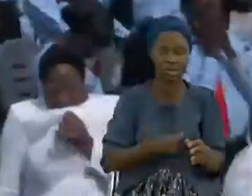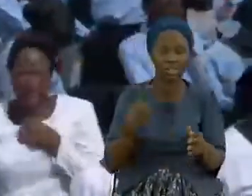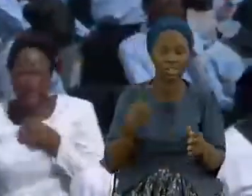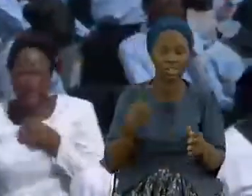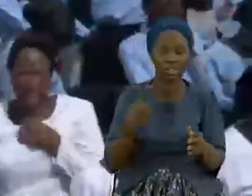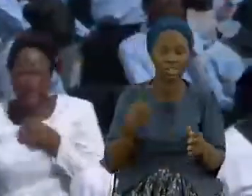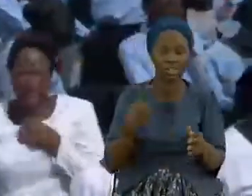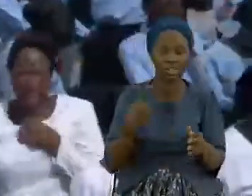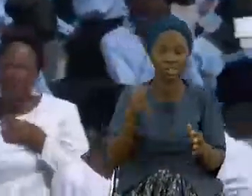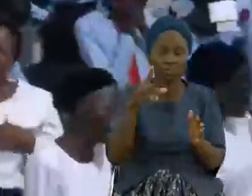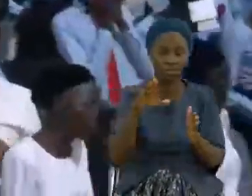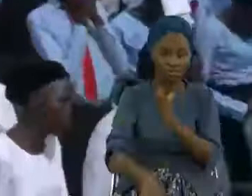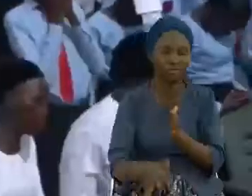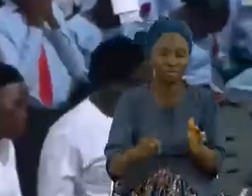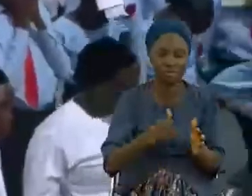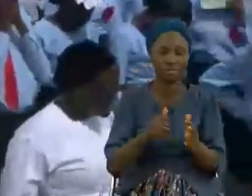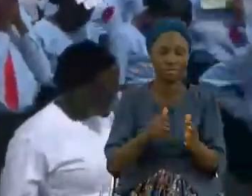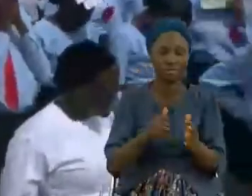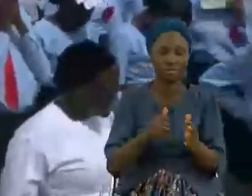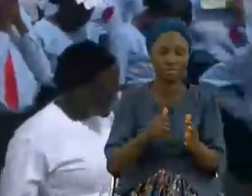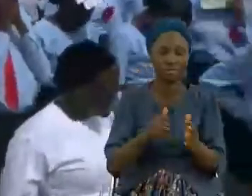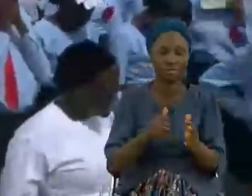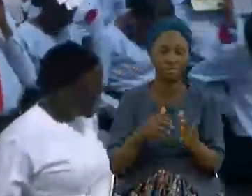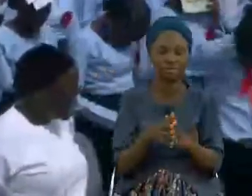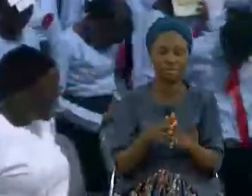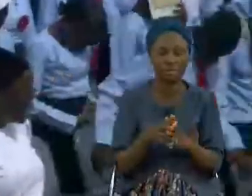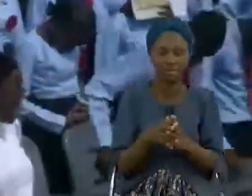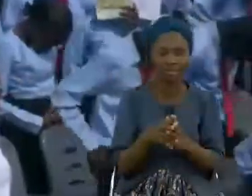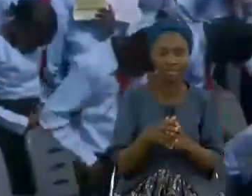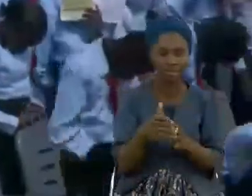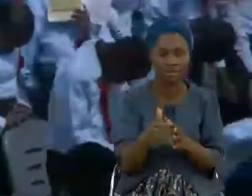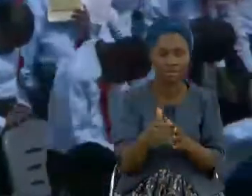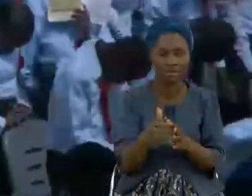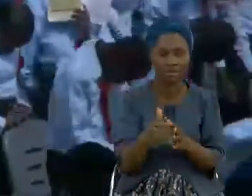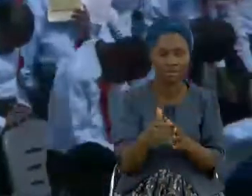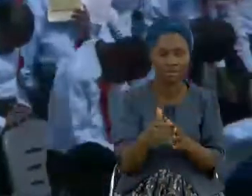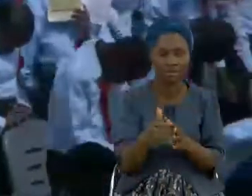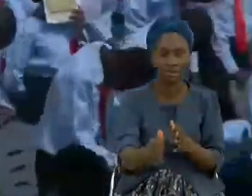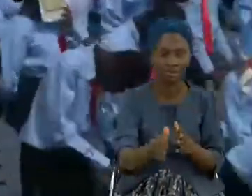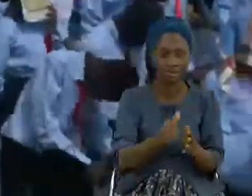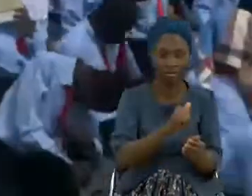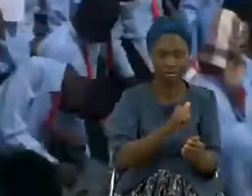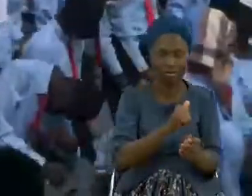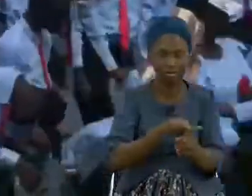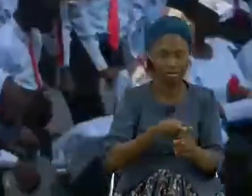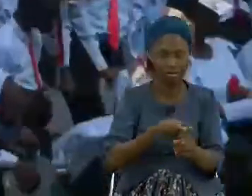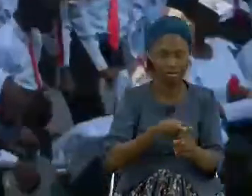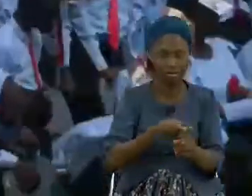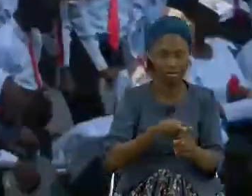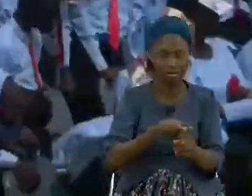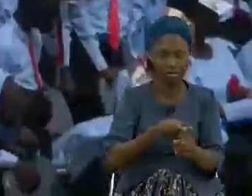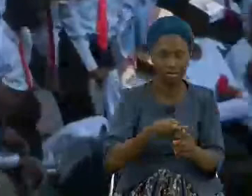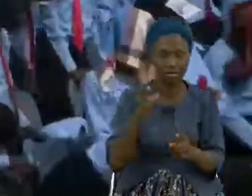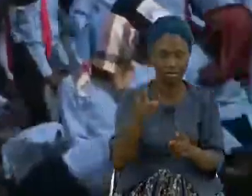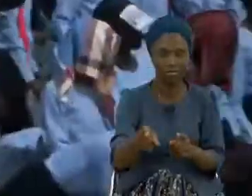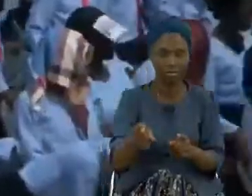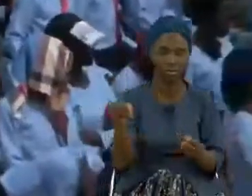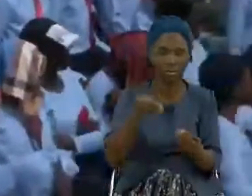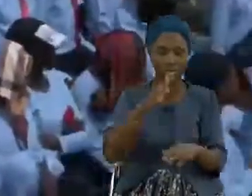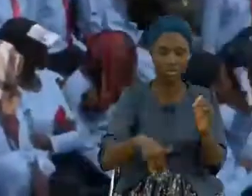self injures you more than you enjoy other people